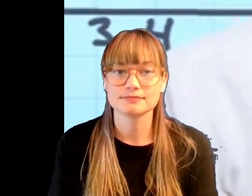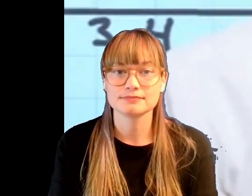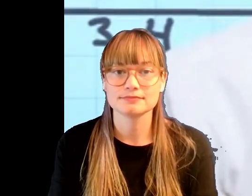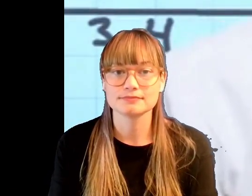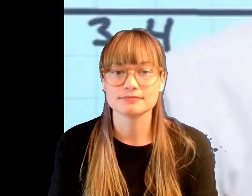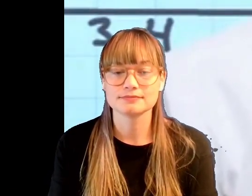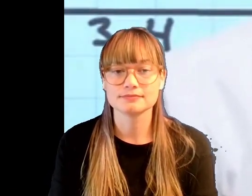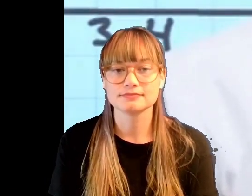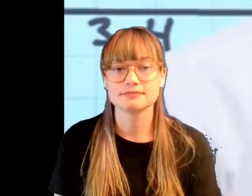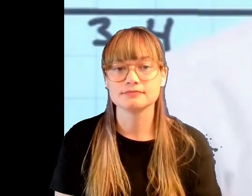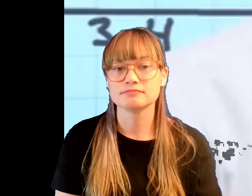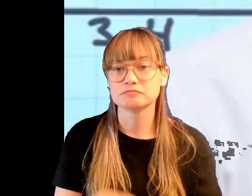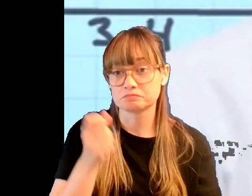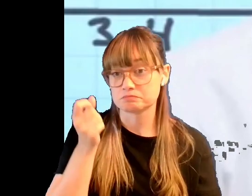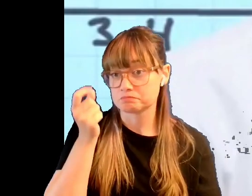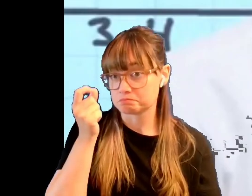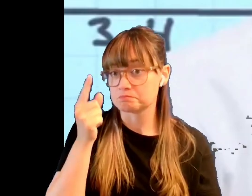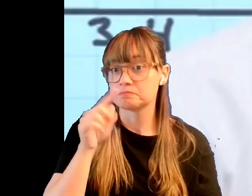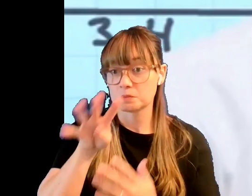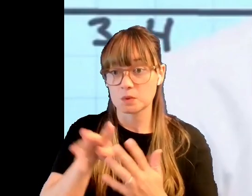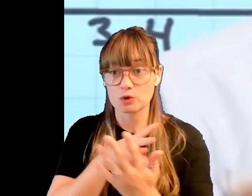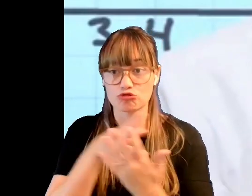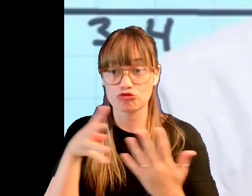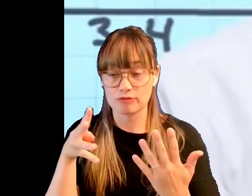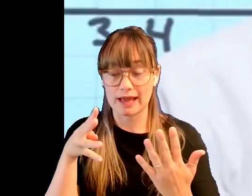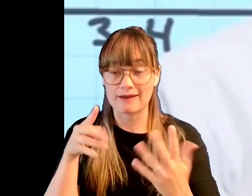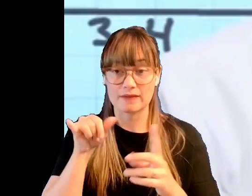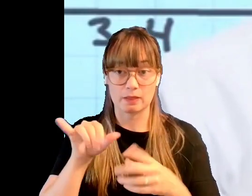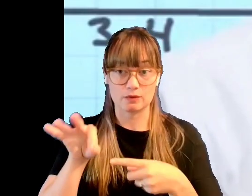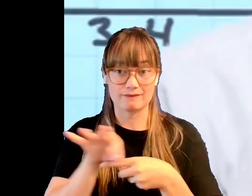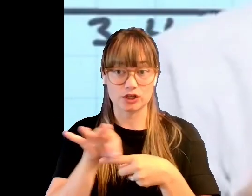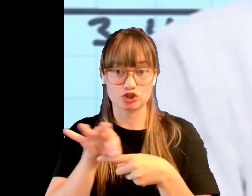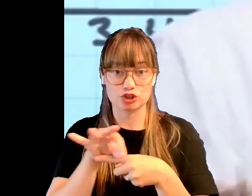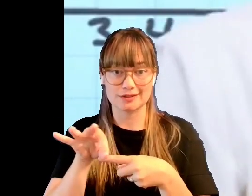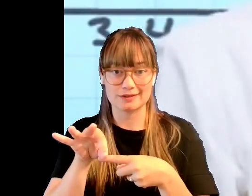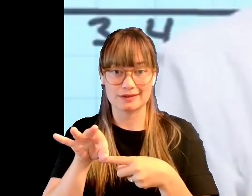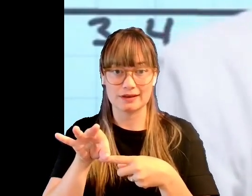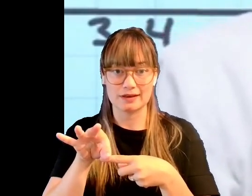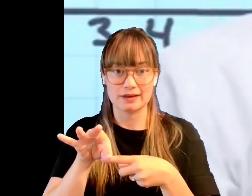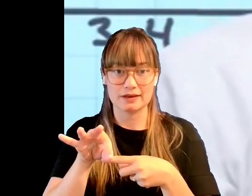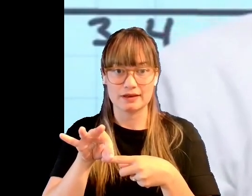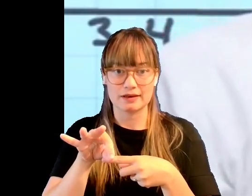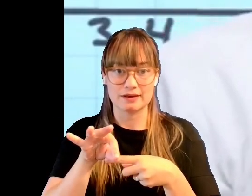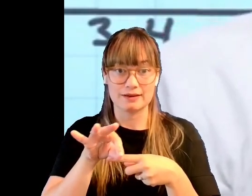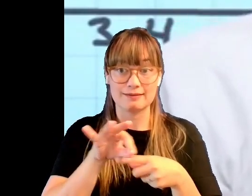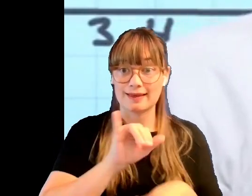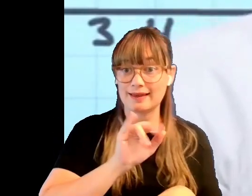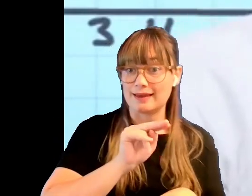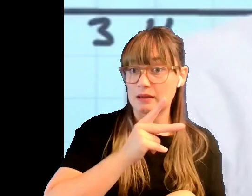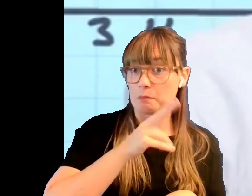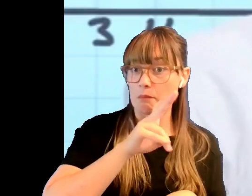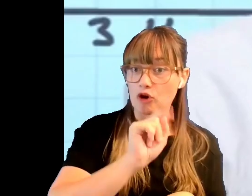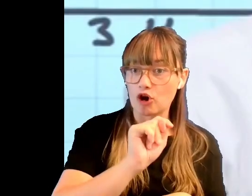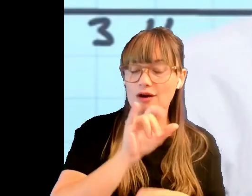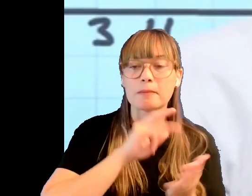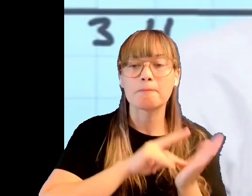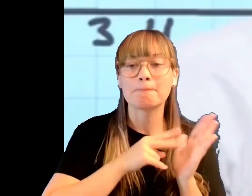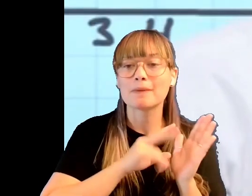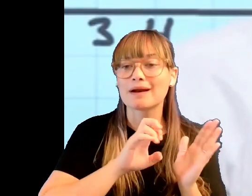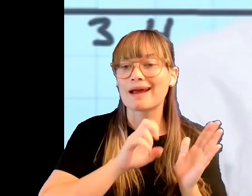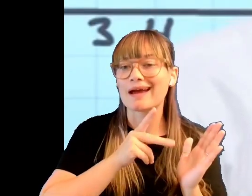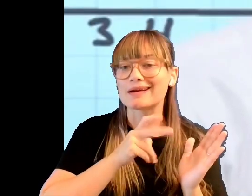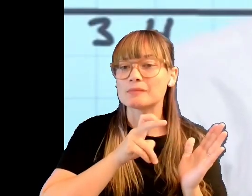When graphing exponential functions, the input value is an exponent. And what that causes